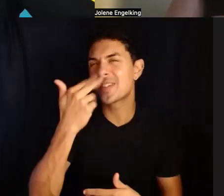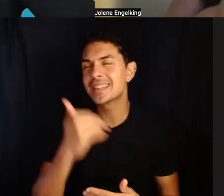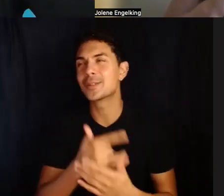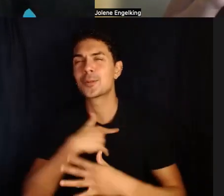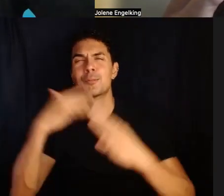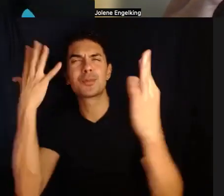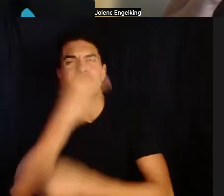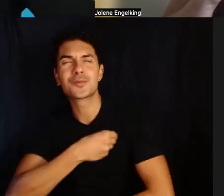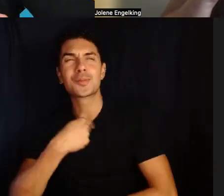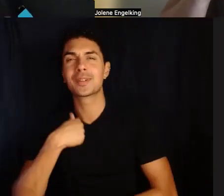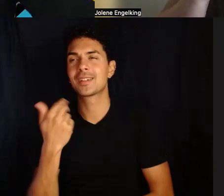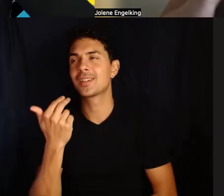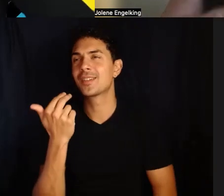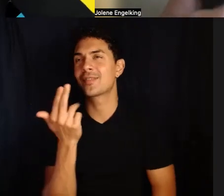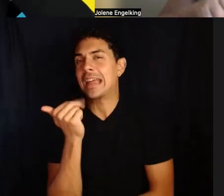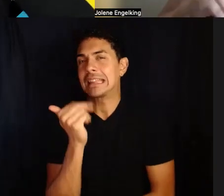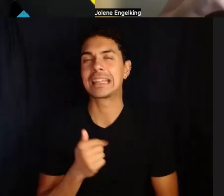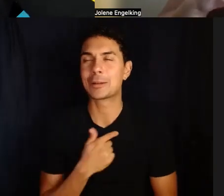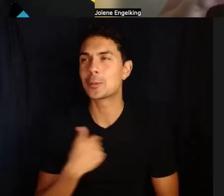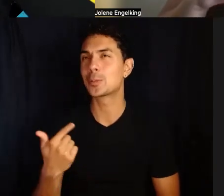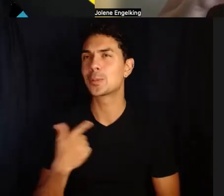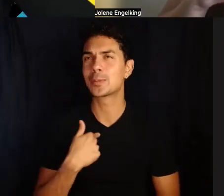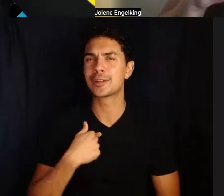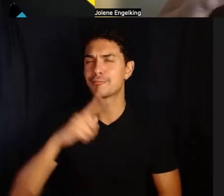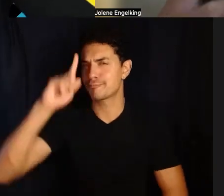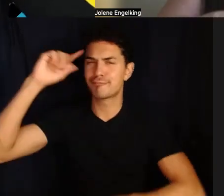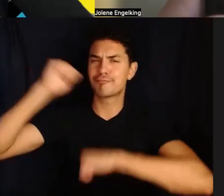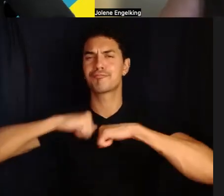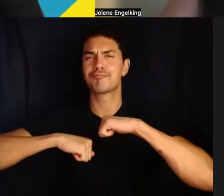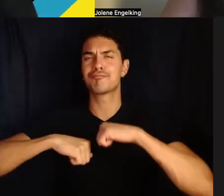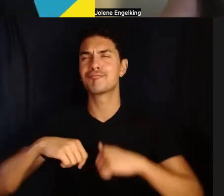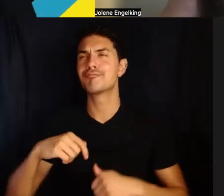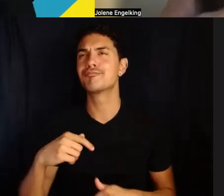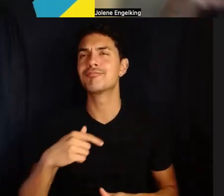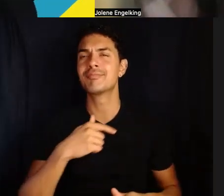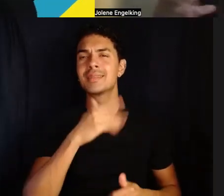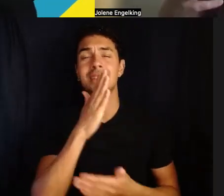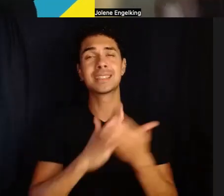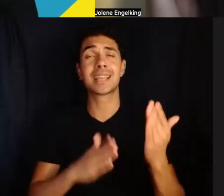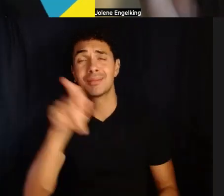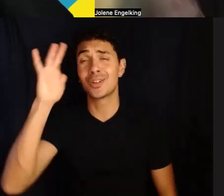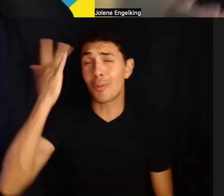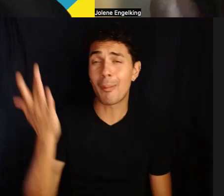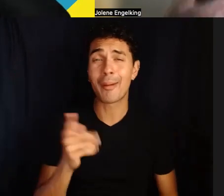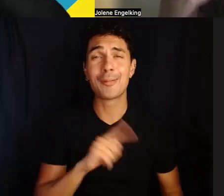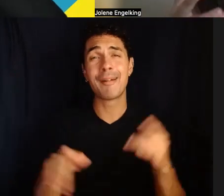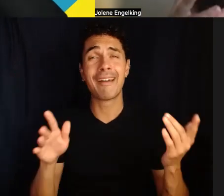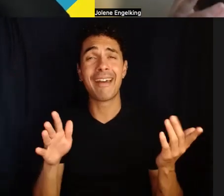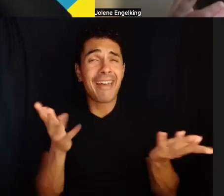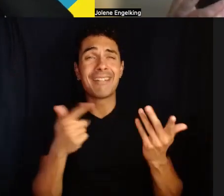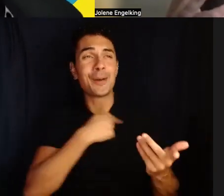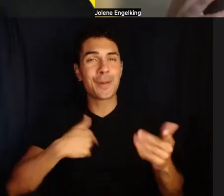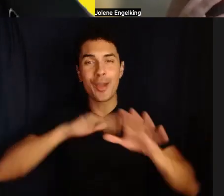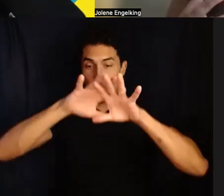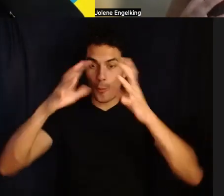are funny, we are resilient, some people are really annoying, all these sorts of things. We are whole human